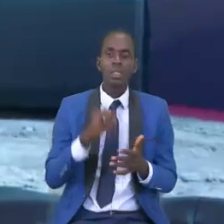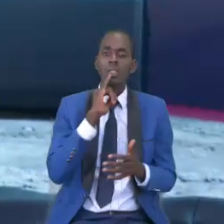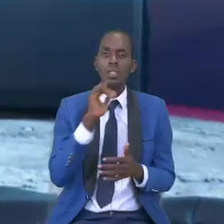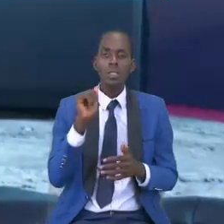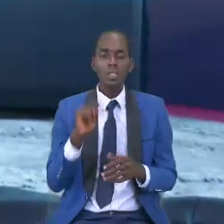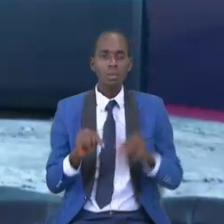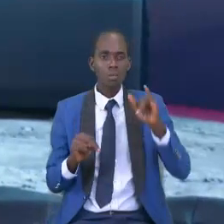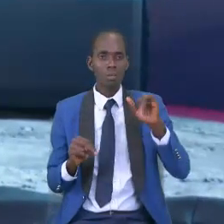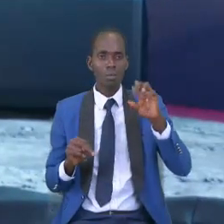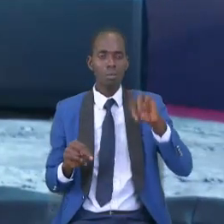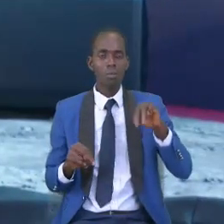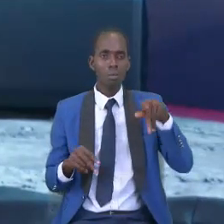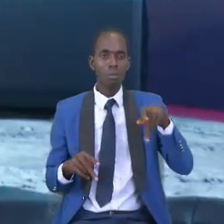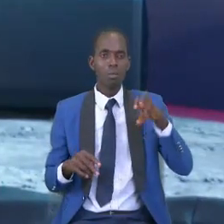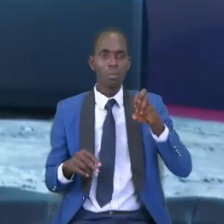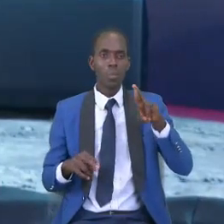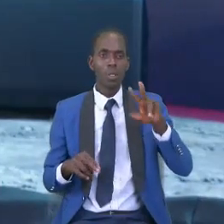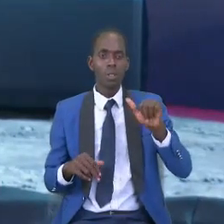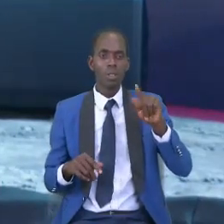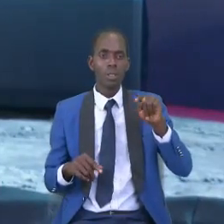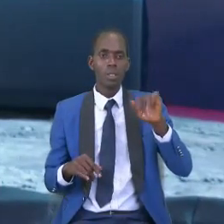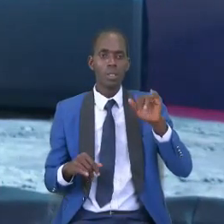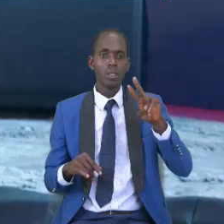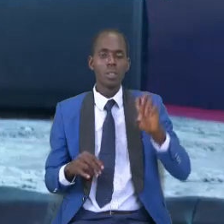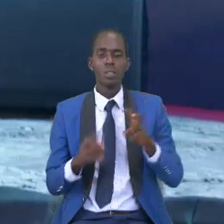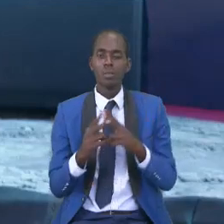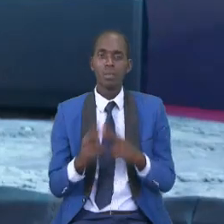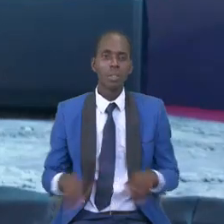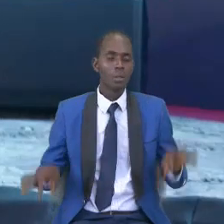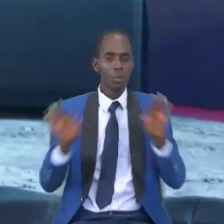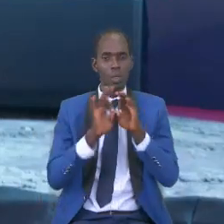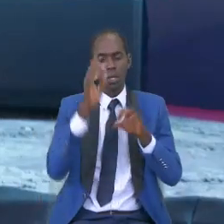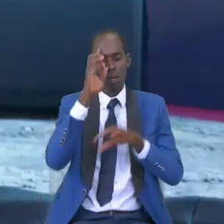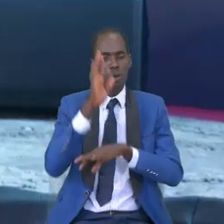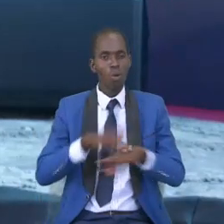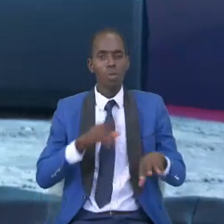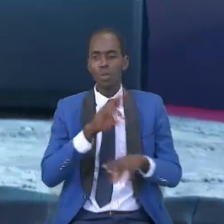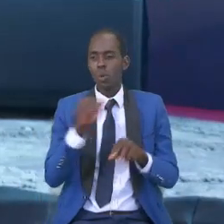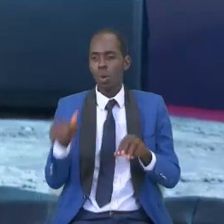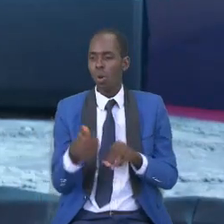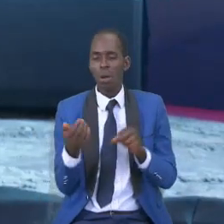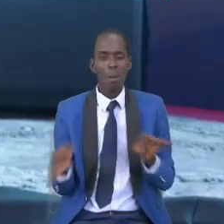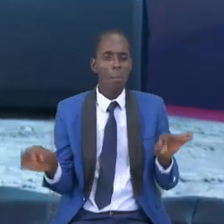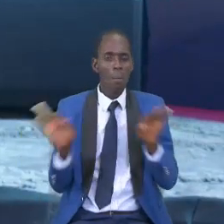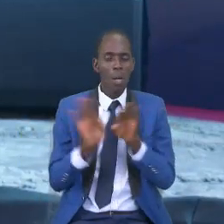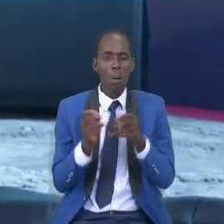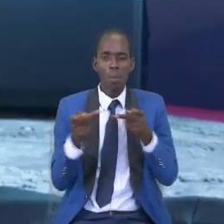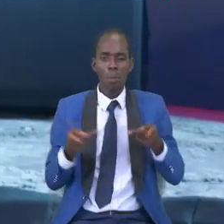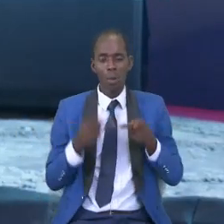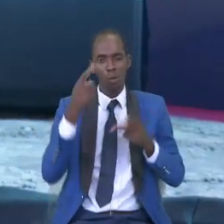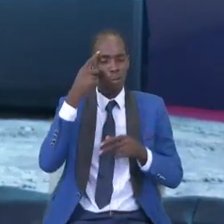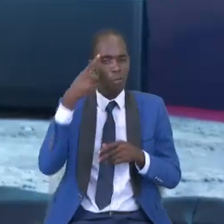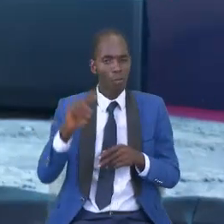call. There's no other thing important now for Jonah, no other place important for Jonah, no other